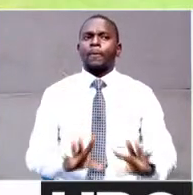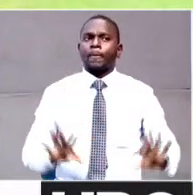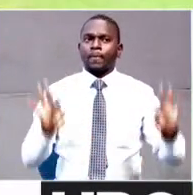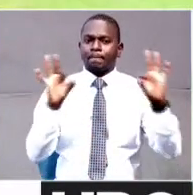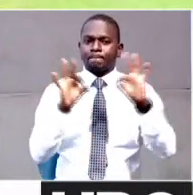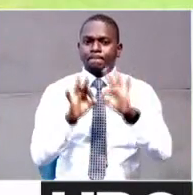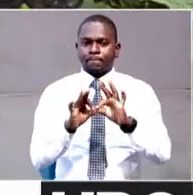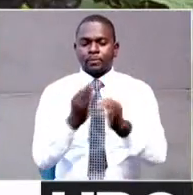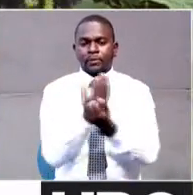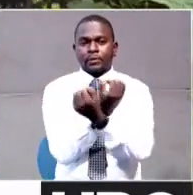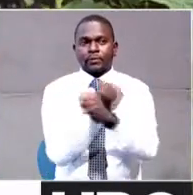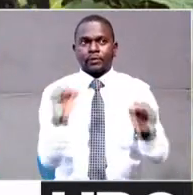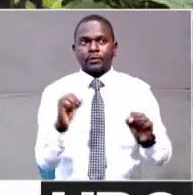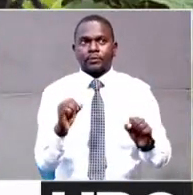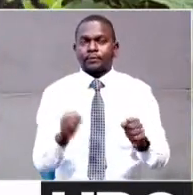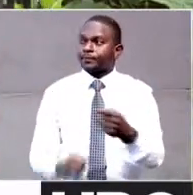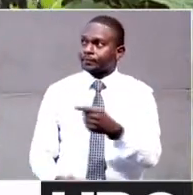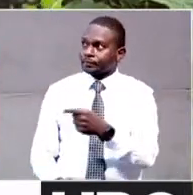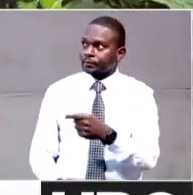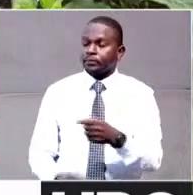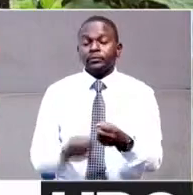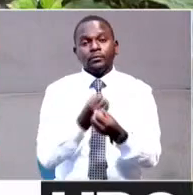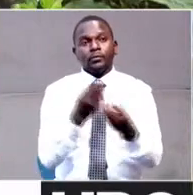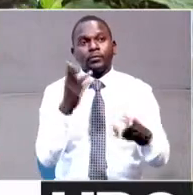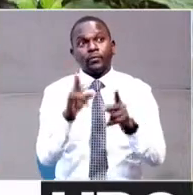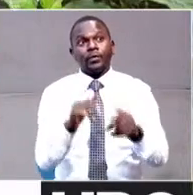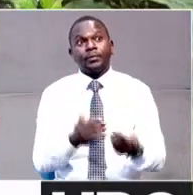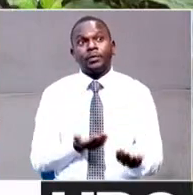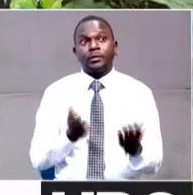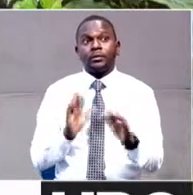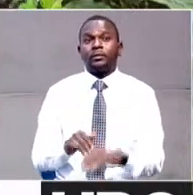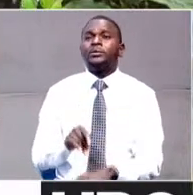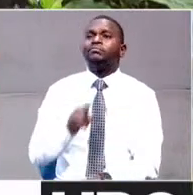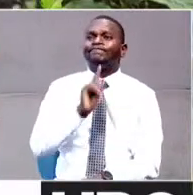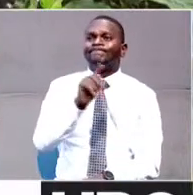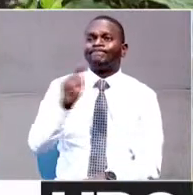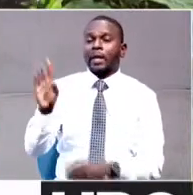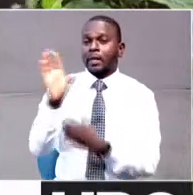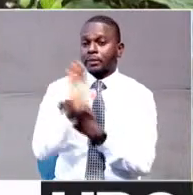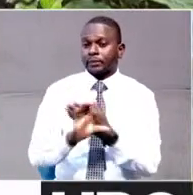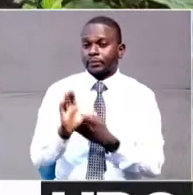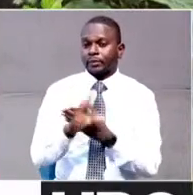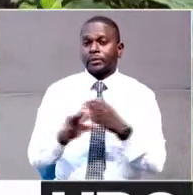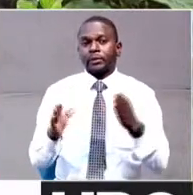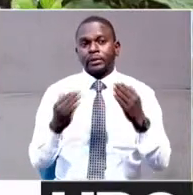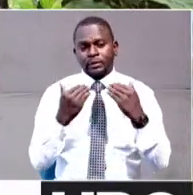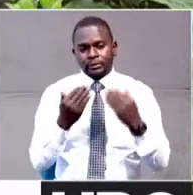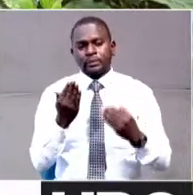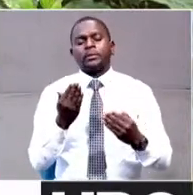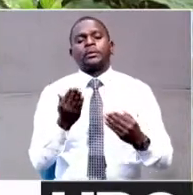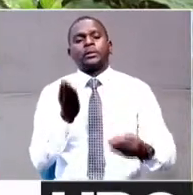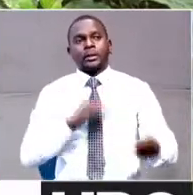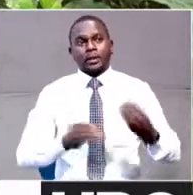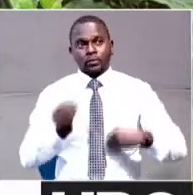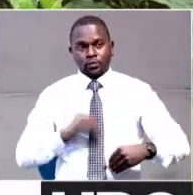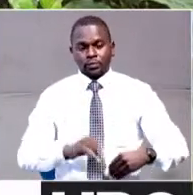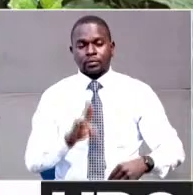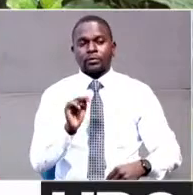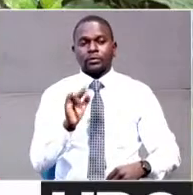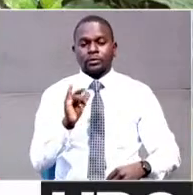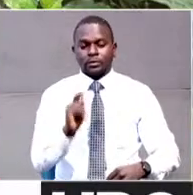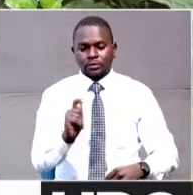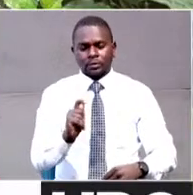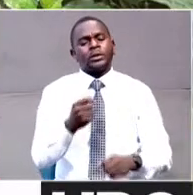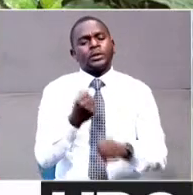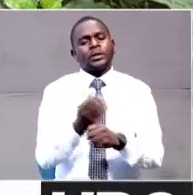in her rescue. Because many people have died in those countries, but we thank the Anti-Corruption Unit that they